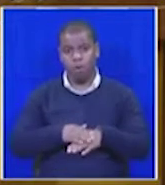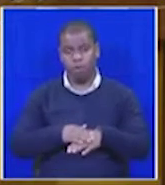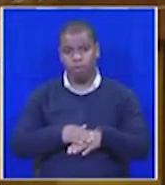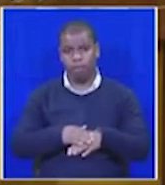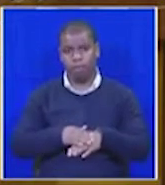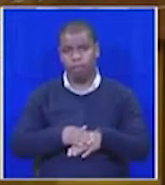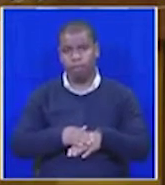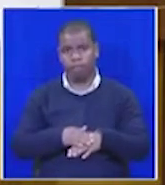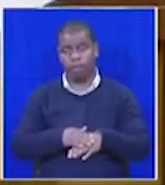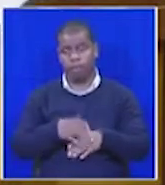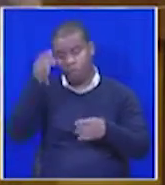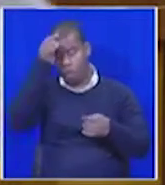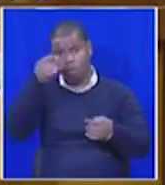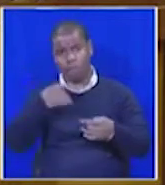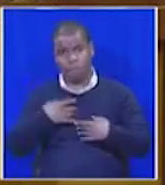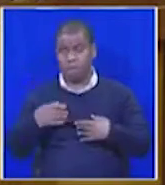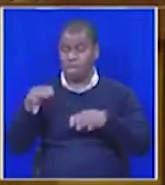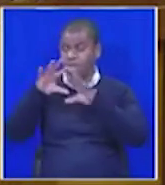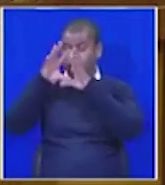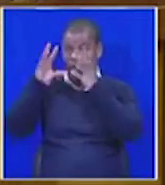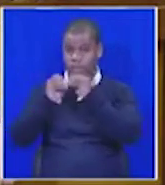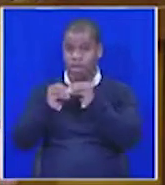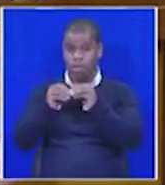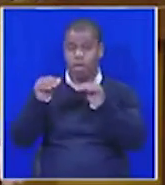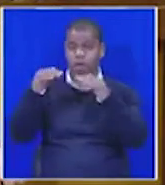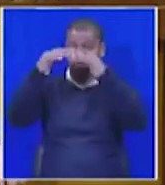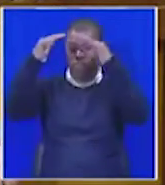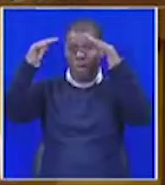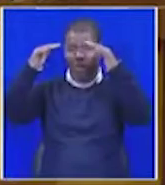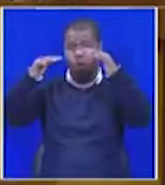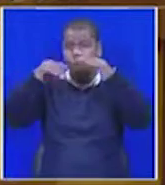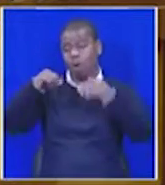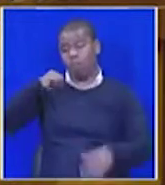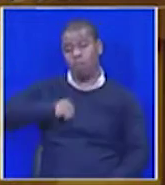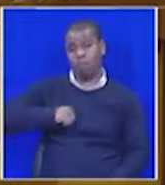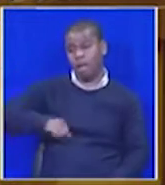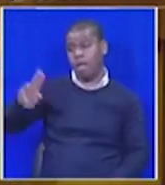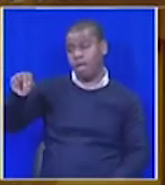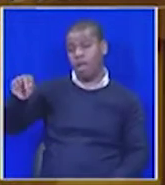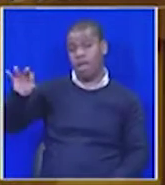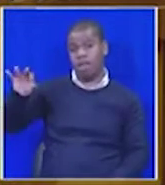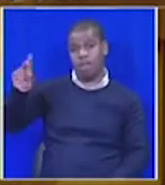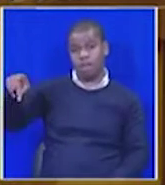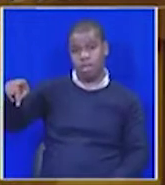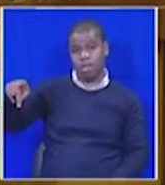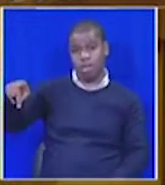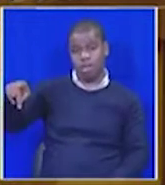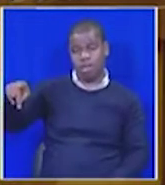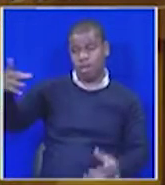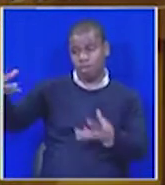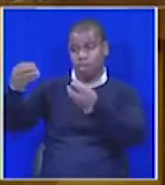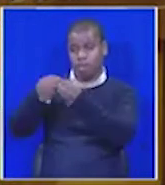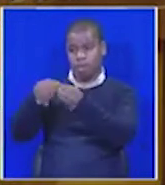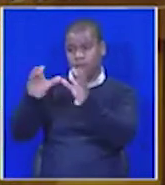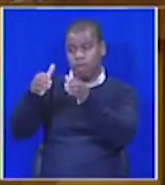Furthermore, he told us about the wonderful heaven that is the municipality run by the NFP in coalition with the